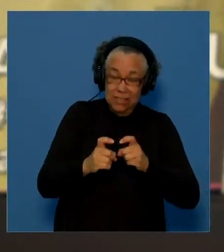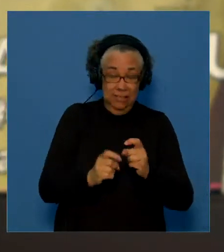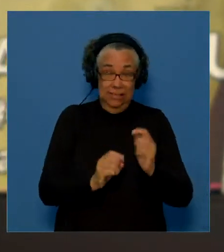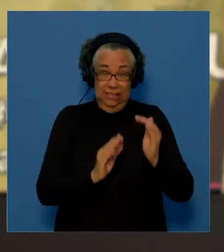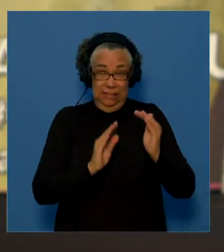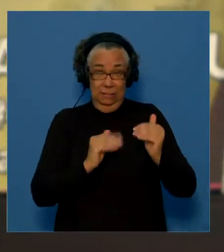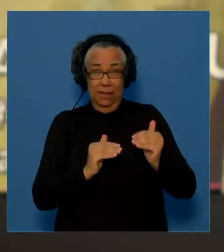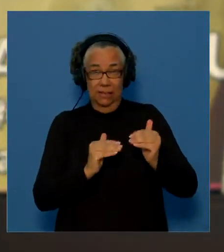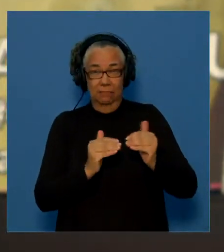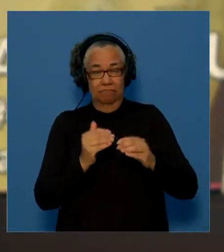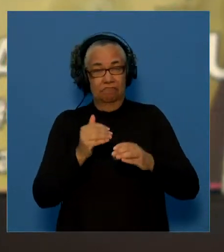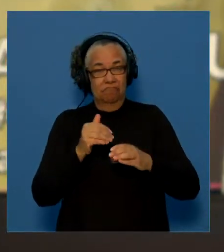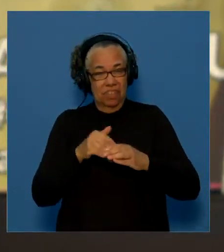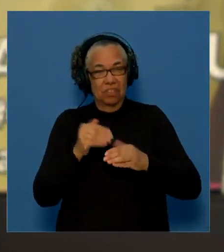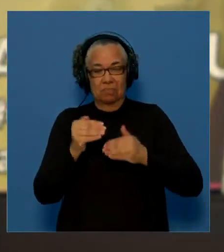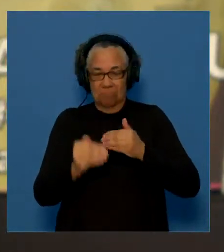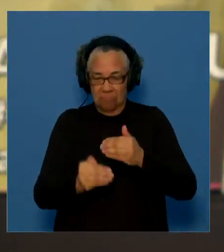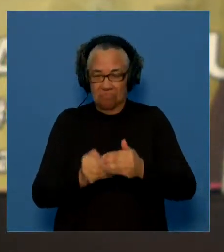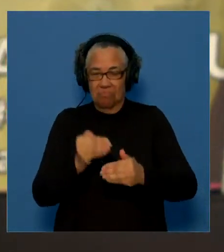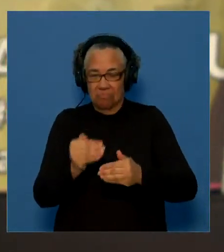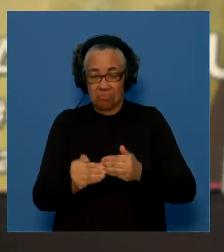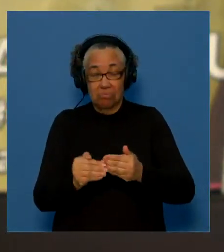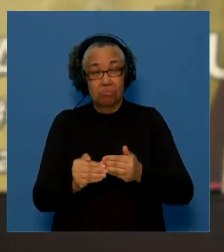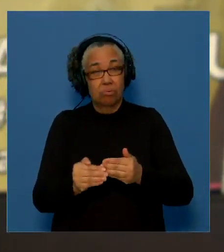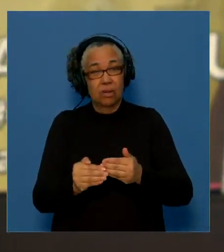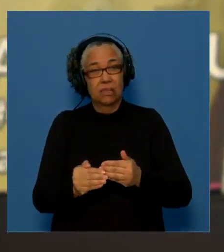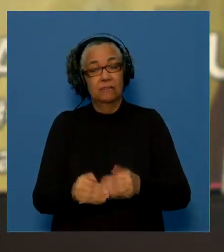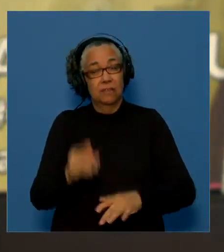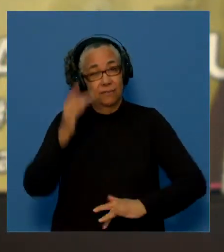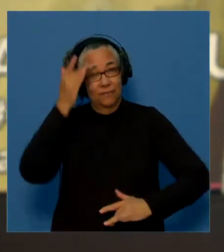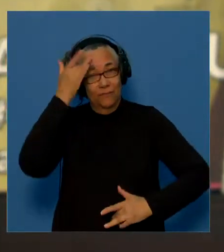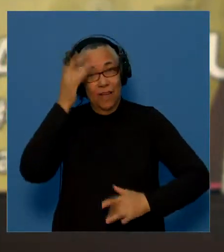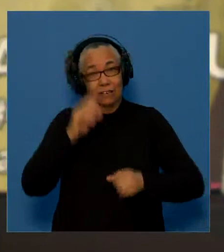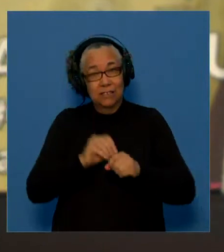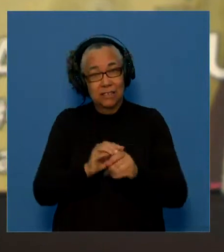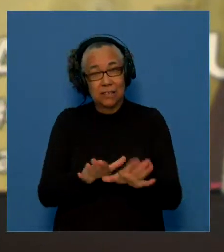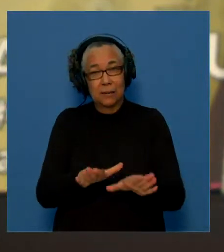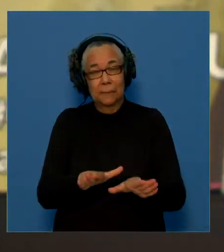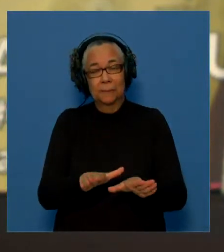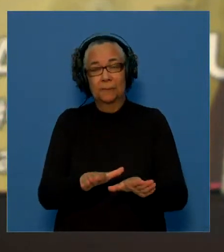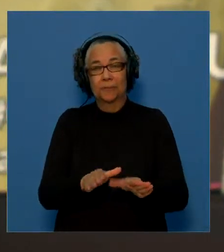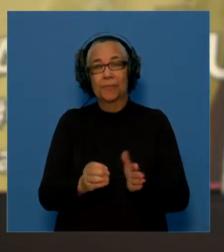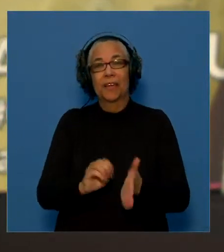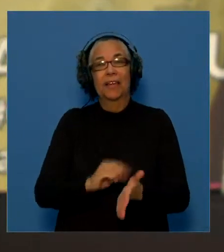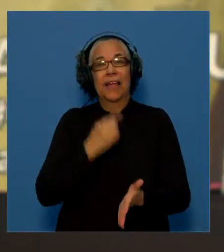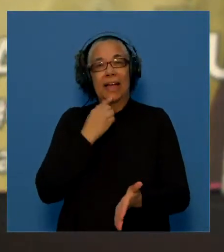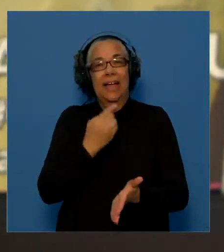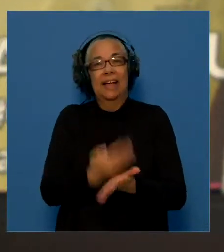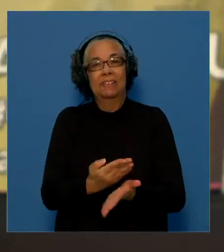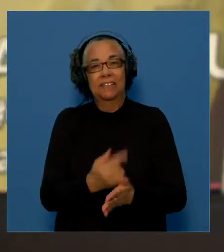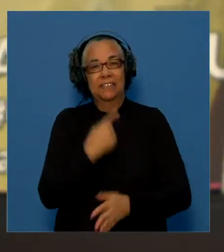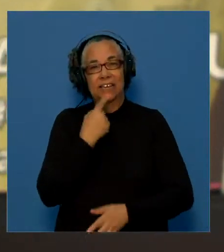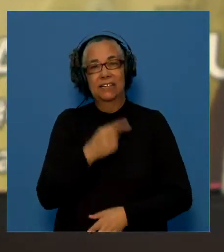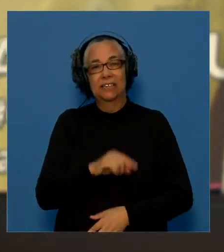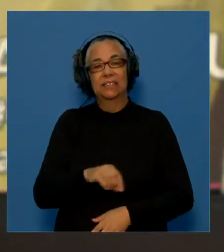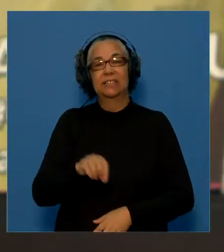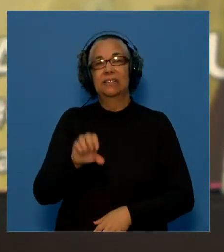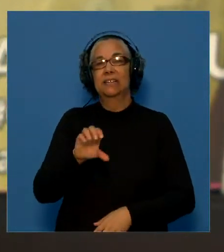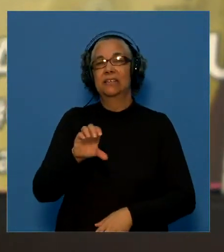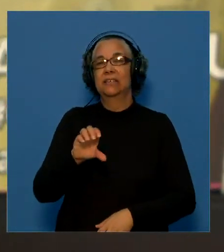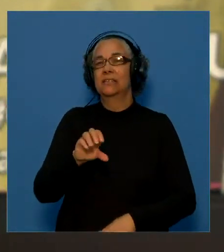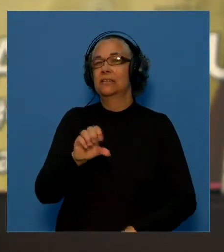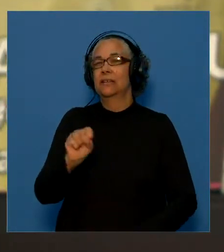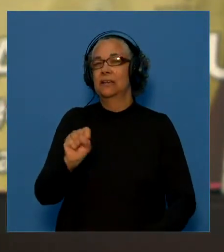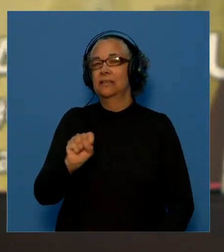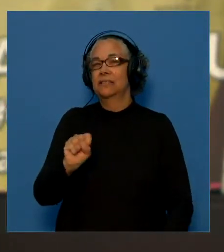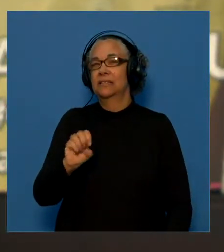event within the evolution process of the virus. Evidence indicates that the SARS-CoV-2 viral